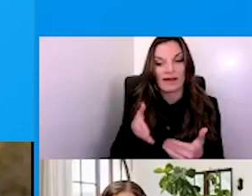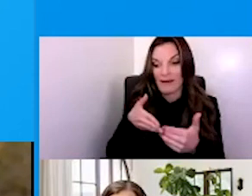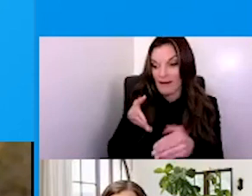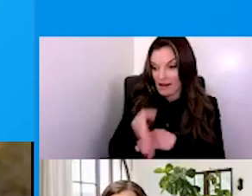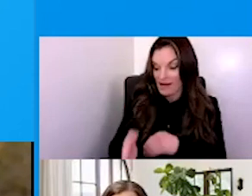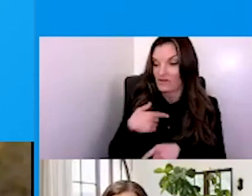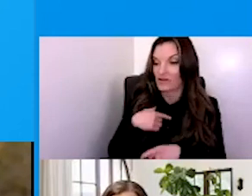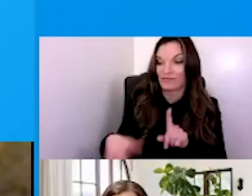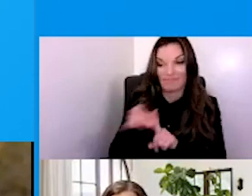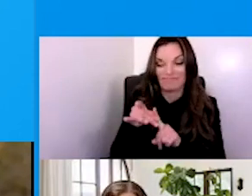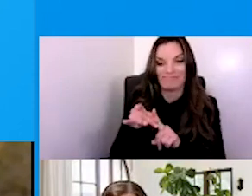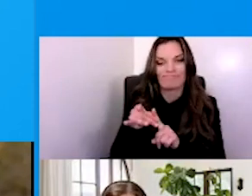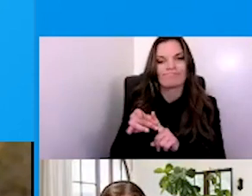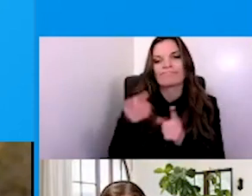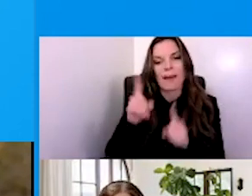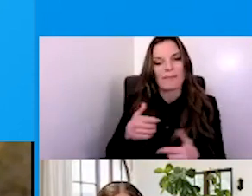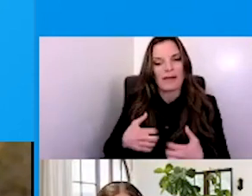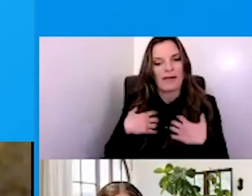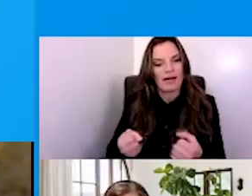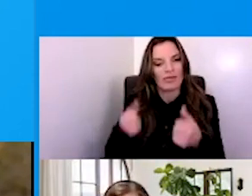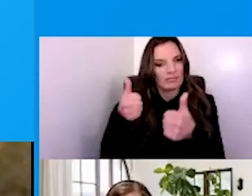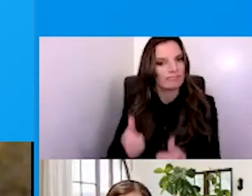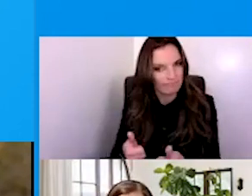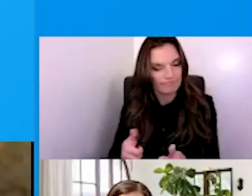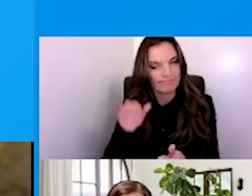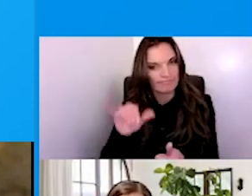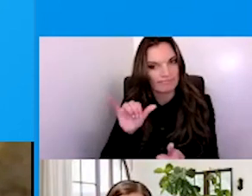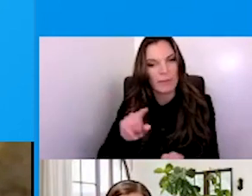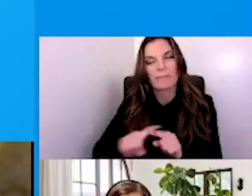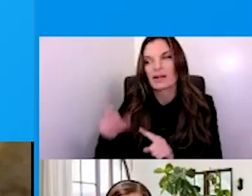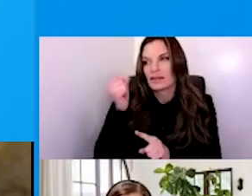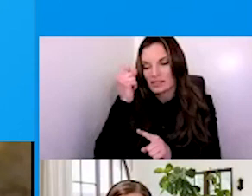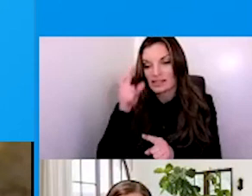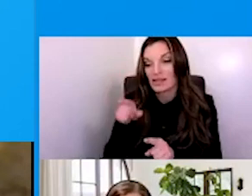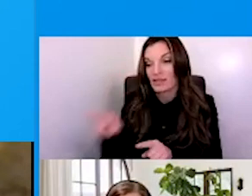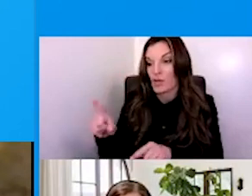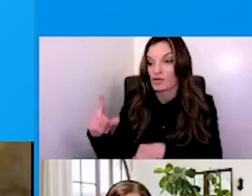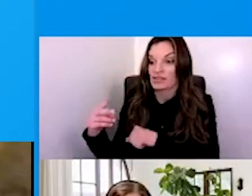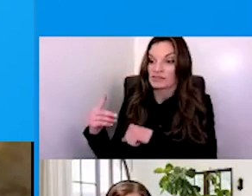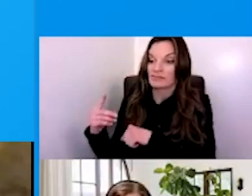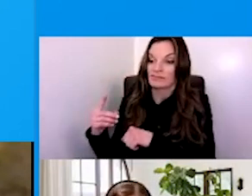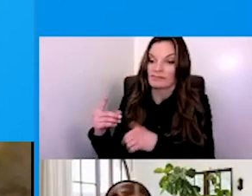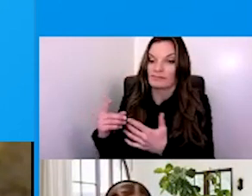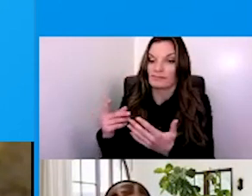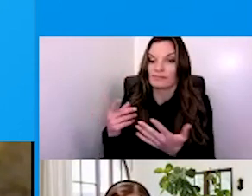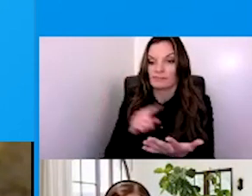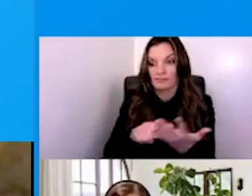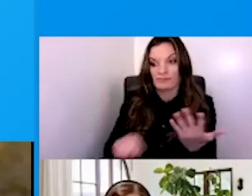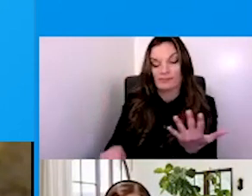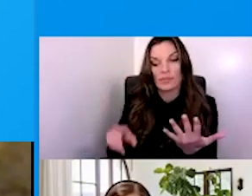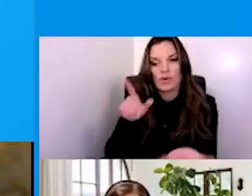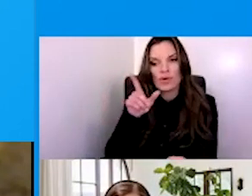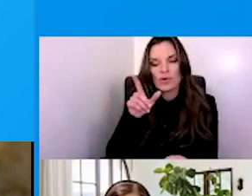disparity in health outcomes that is directly influenced by ableism. And so that has been the focus of a lot of my work in the